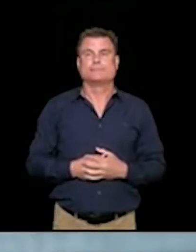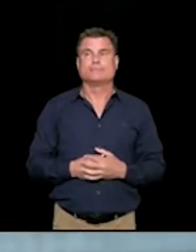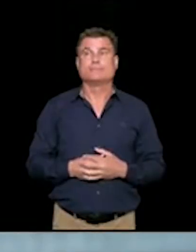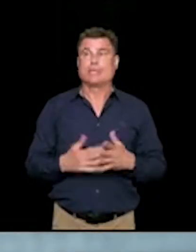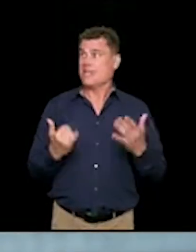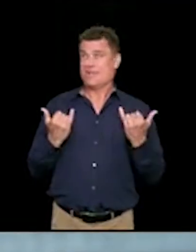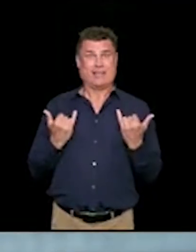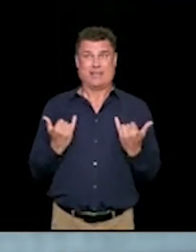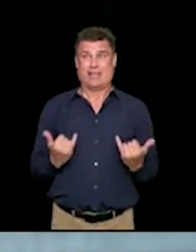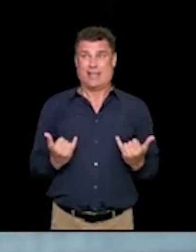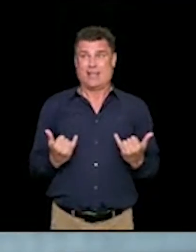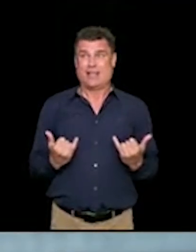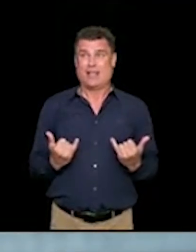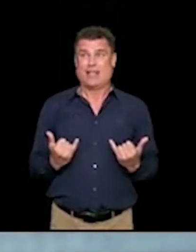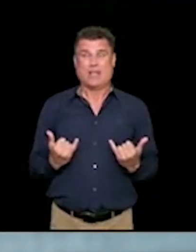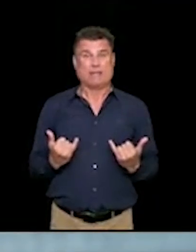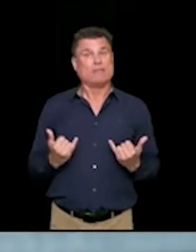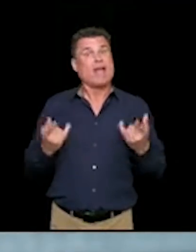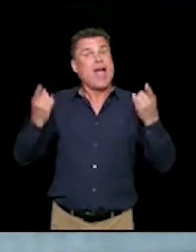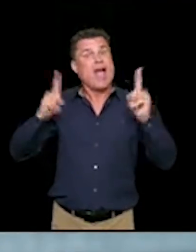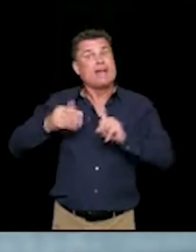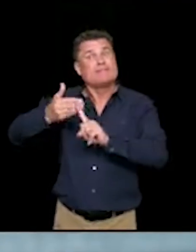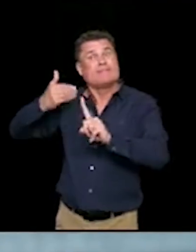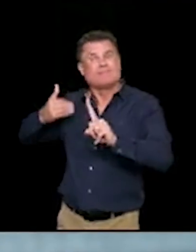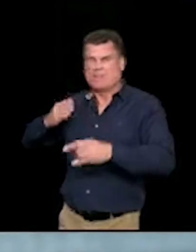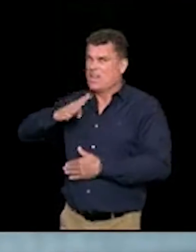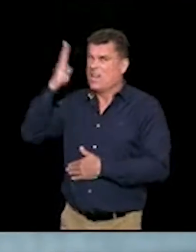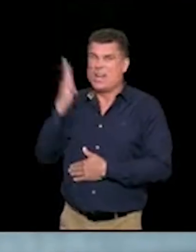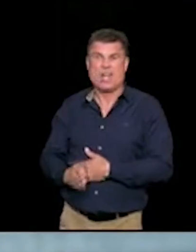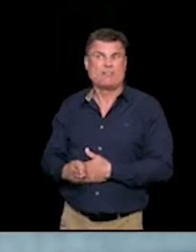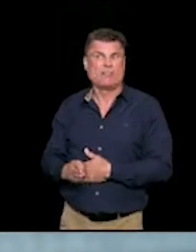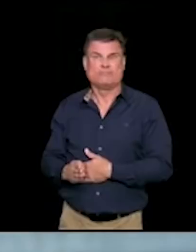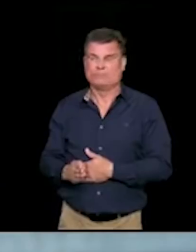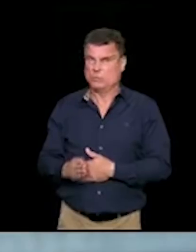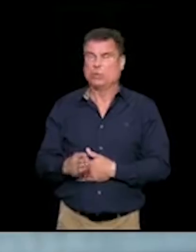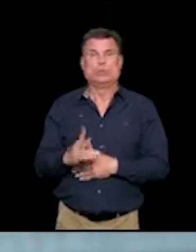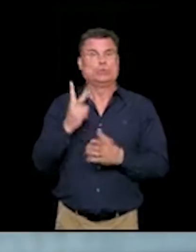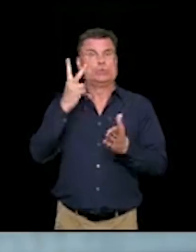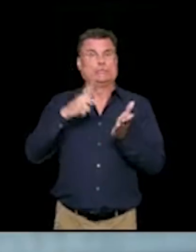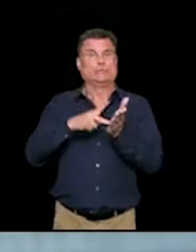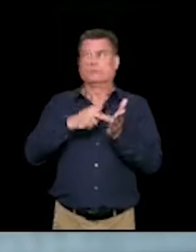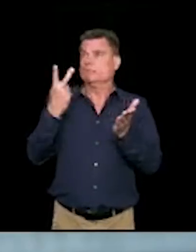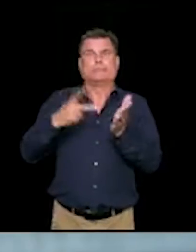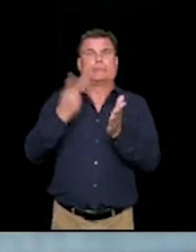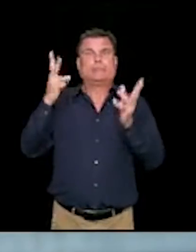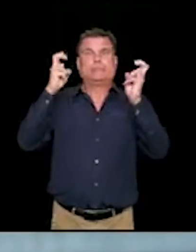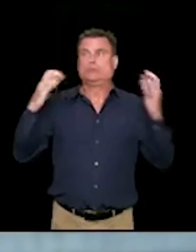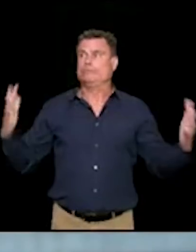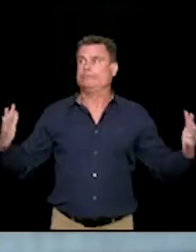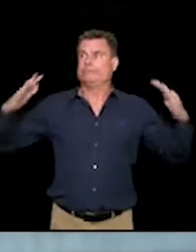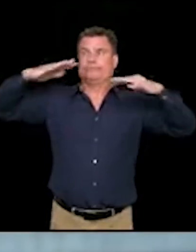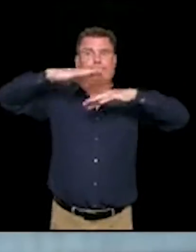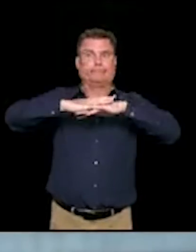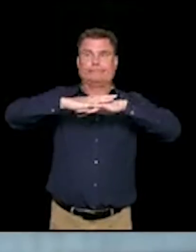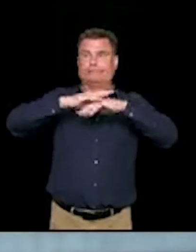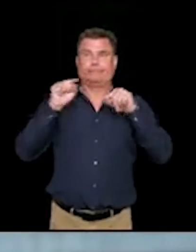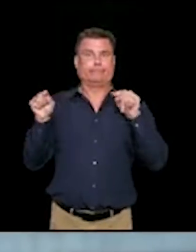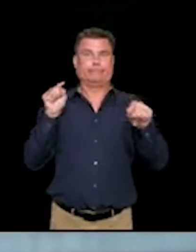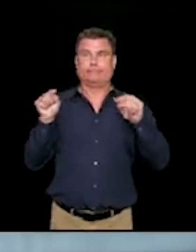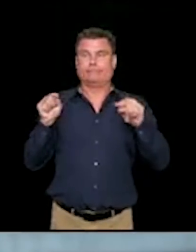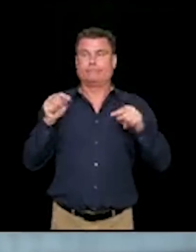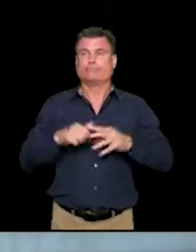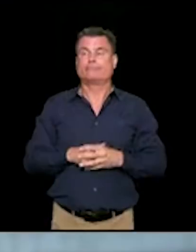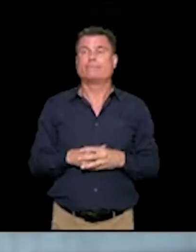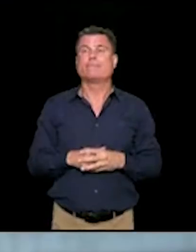We are living in an unprecedented time, a global pandemic and a fentanyl poisoning crisis that is